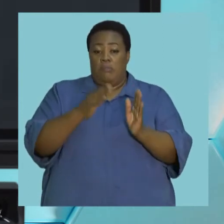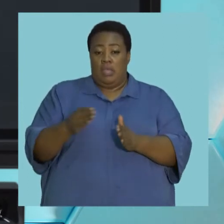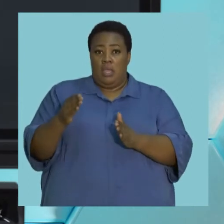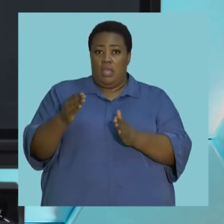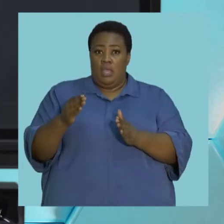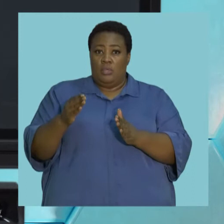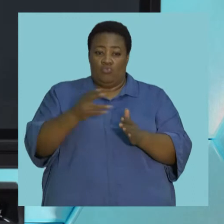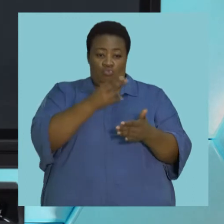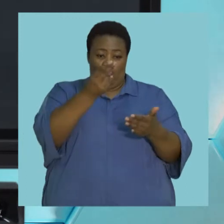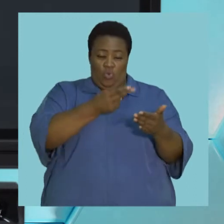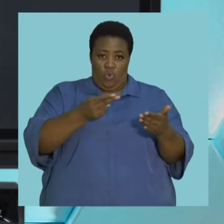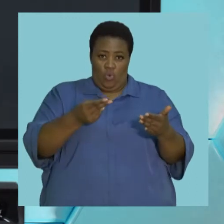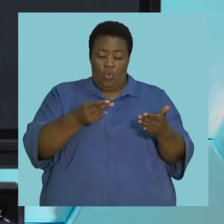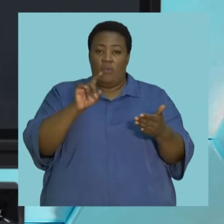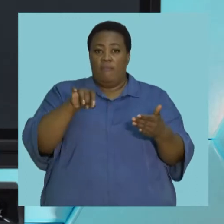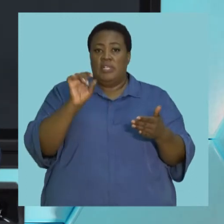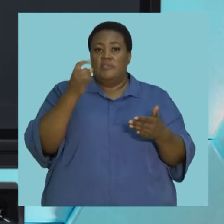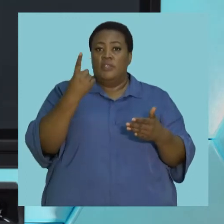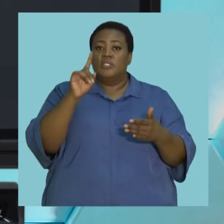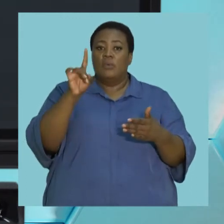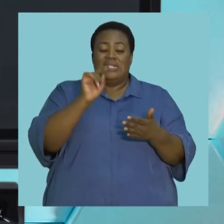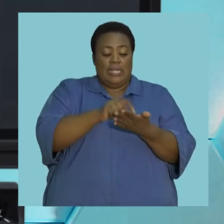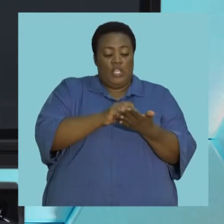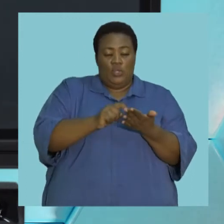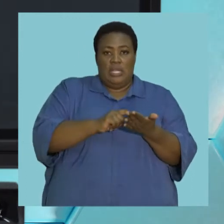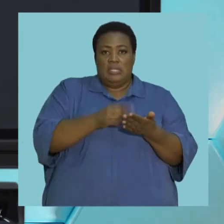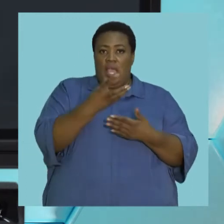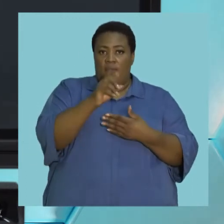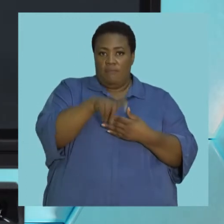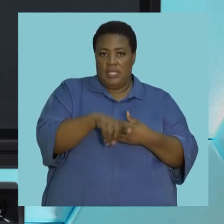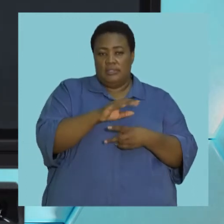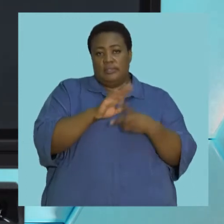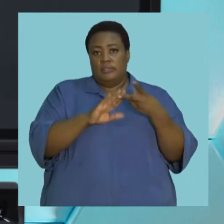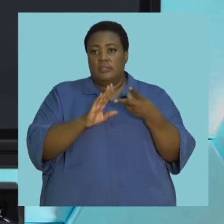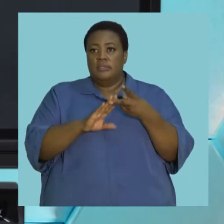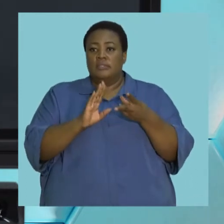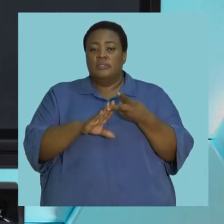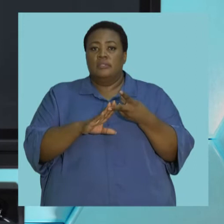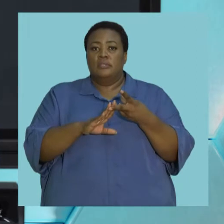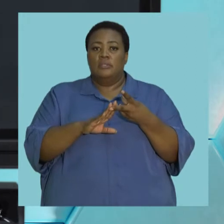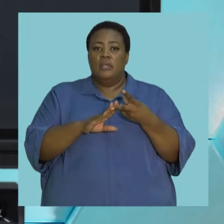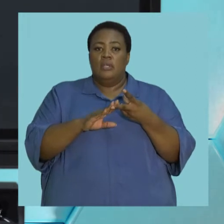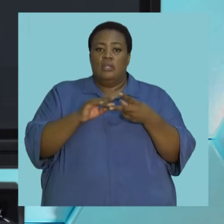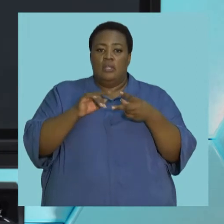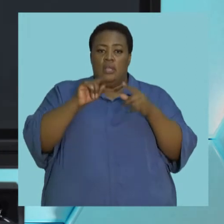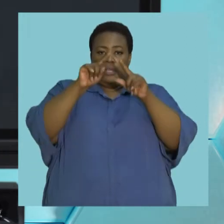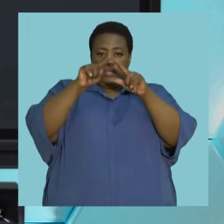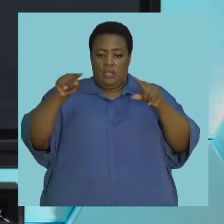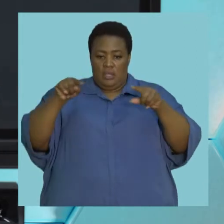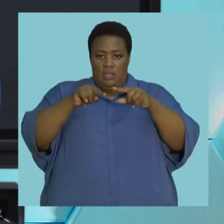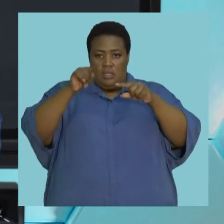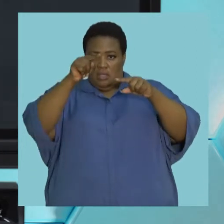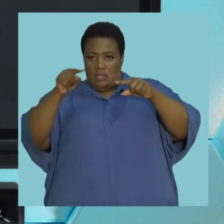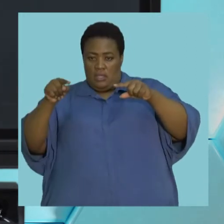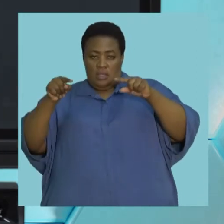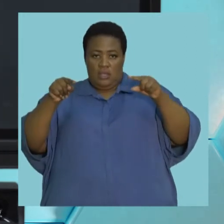pie chart, you've got to have firstly a calculator. Second, you've got to have a protractor. And it's good to also have